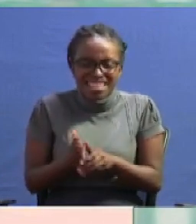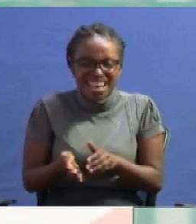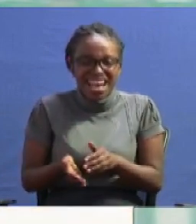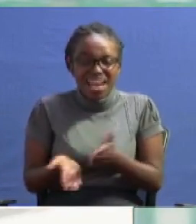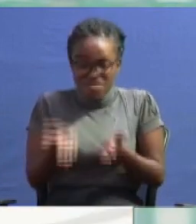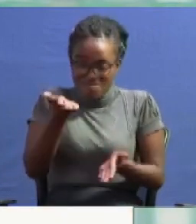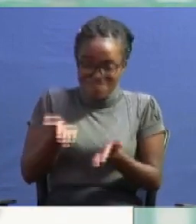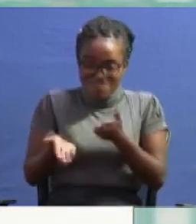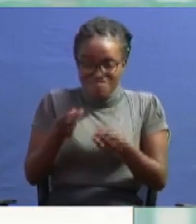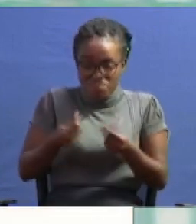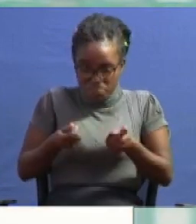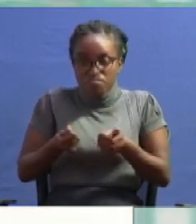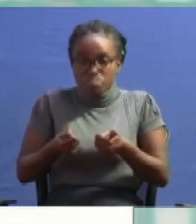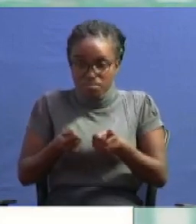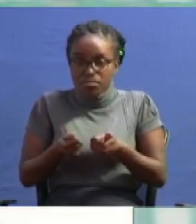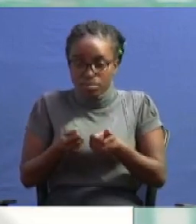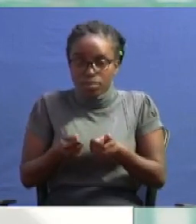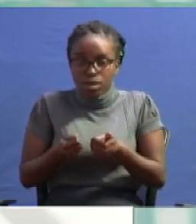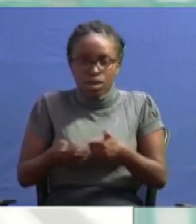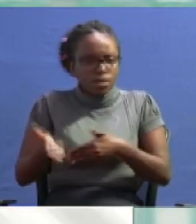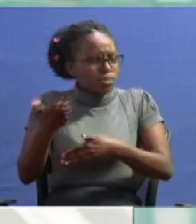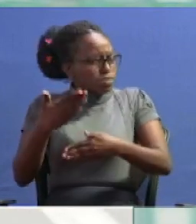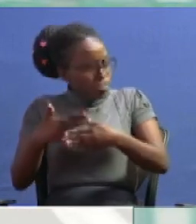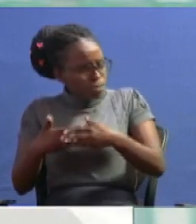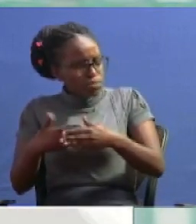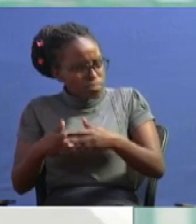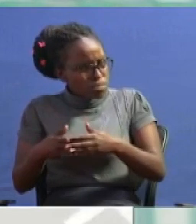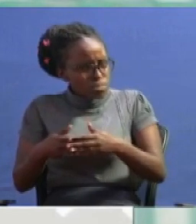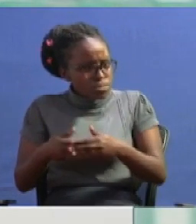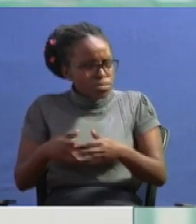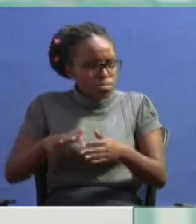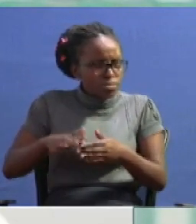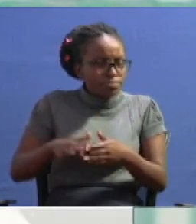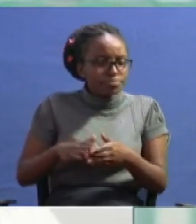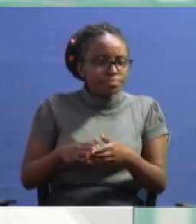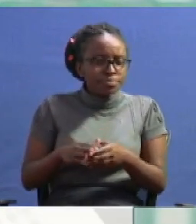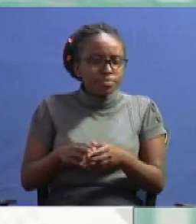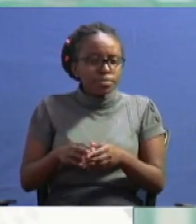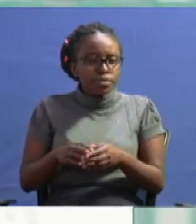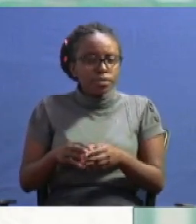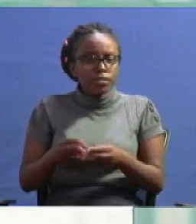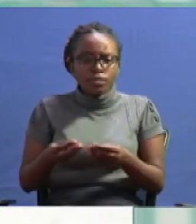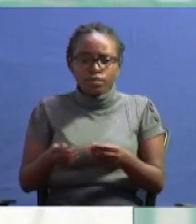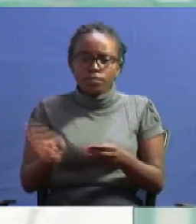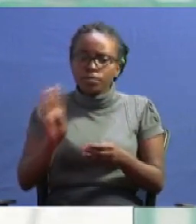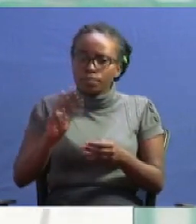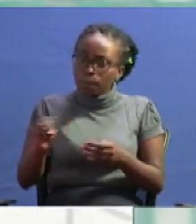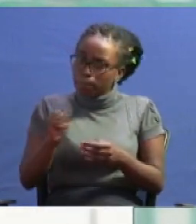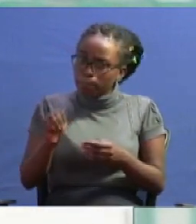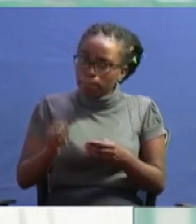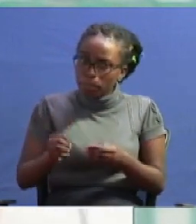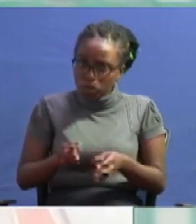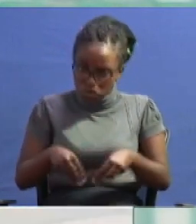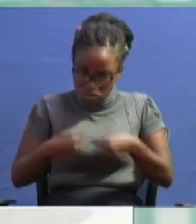This region is far off, left behind. So what do we do with that? If we have $1 million to spare for roads, we give